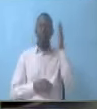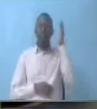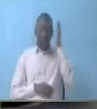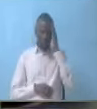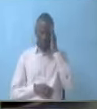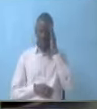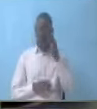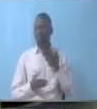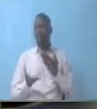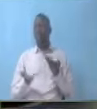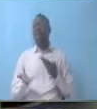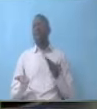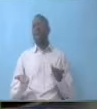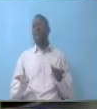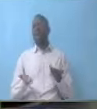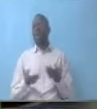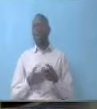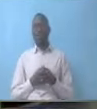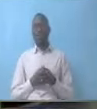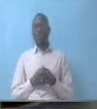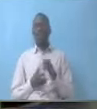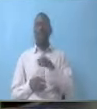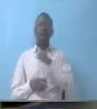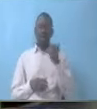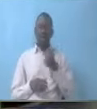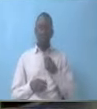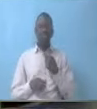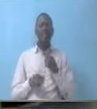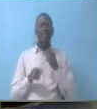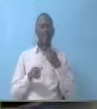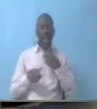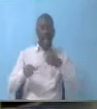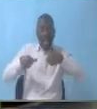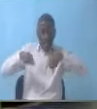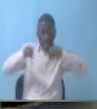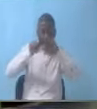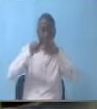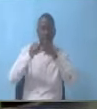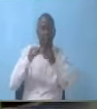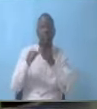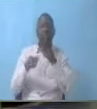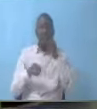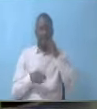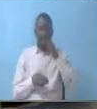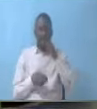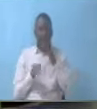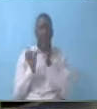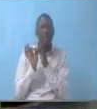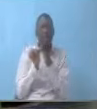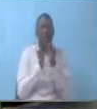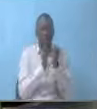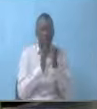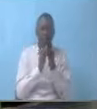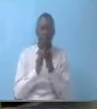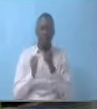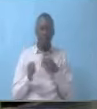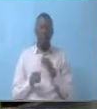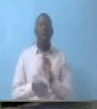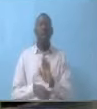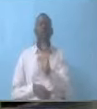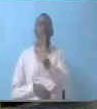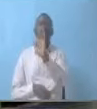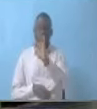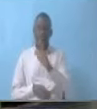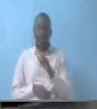yi mënon na am. And that's the point I'm trying to make. We would later